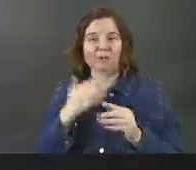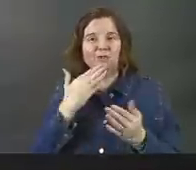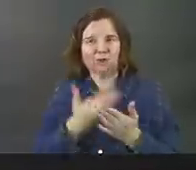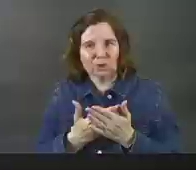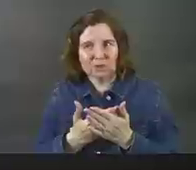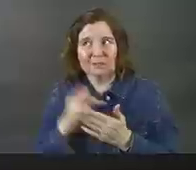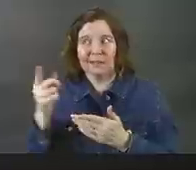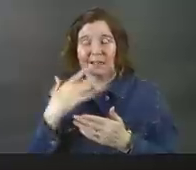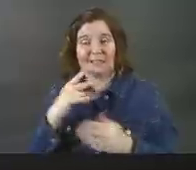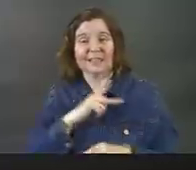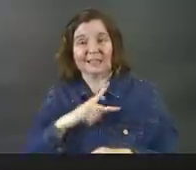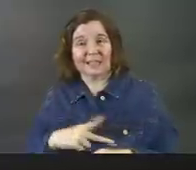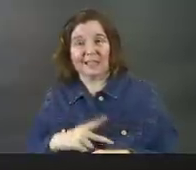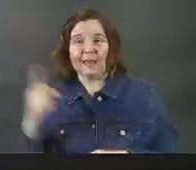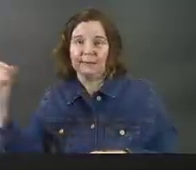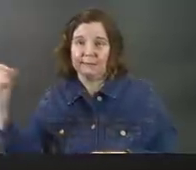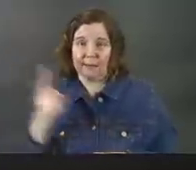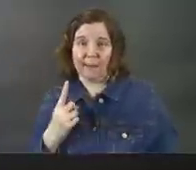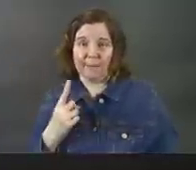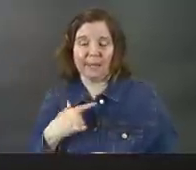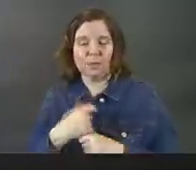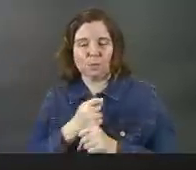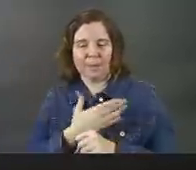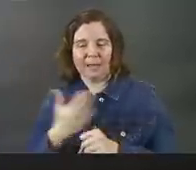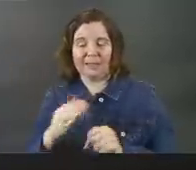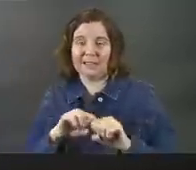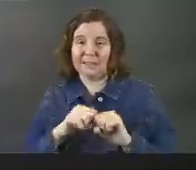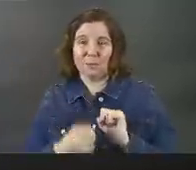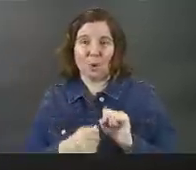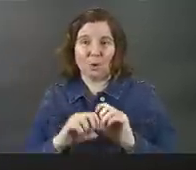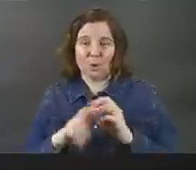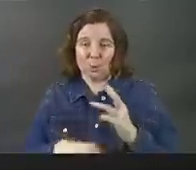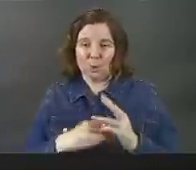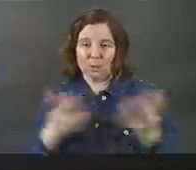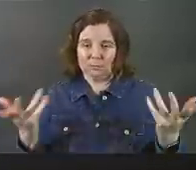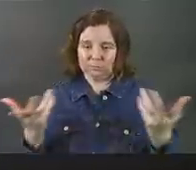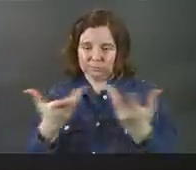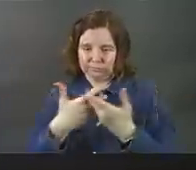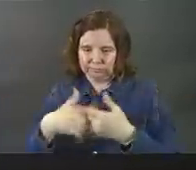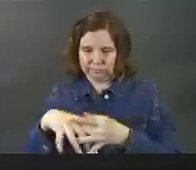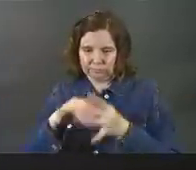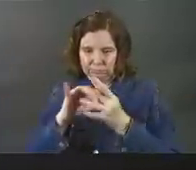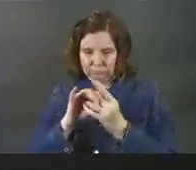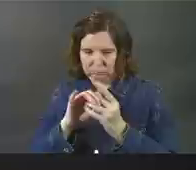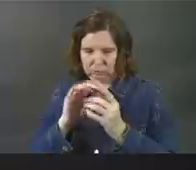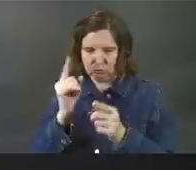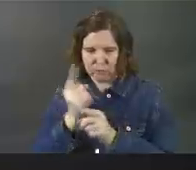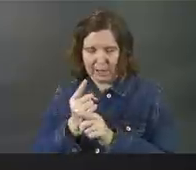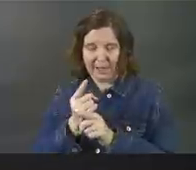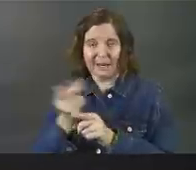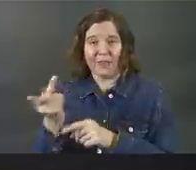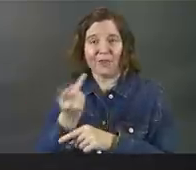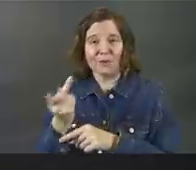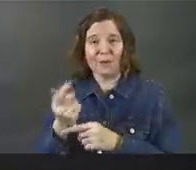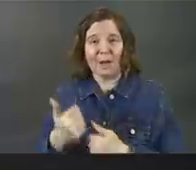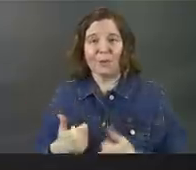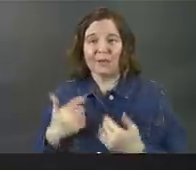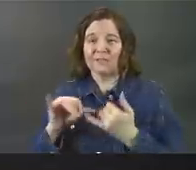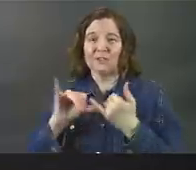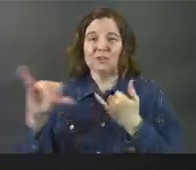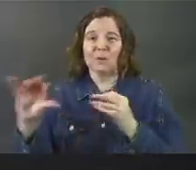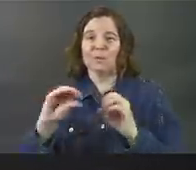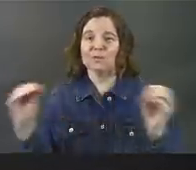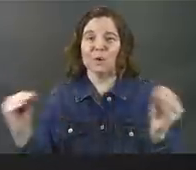he's the king. And he's coming, and he's gonna make this broken world right, and then you and I are gonna live an eternity together where there's